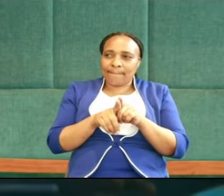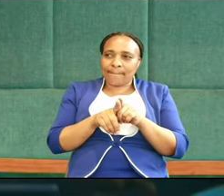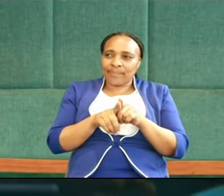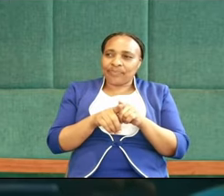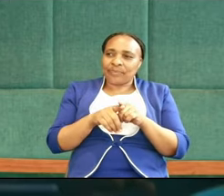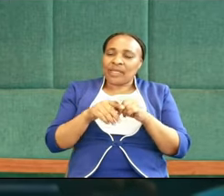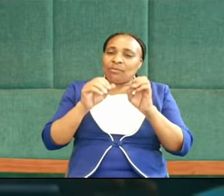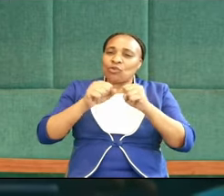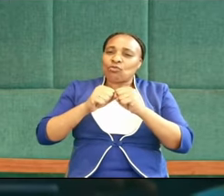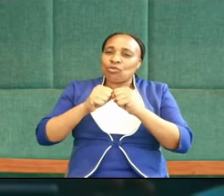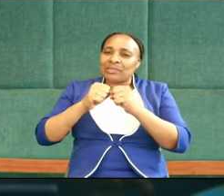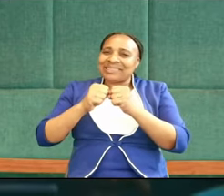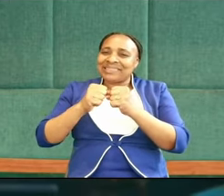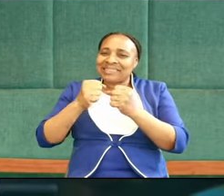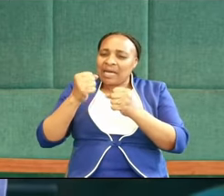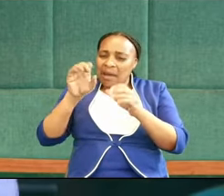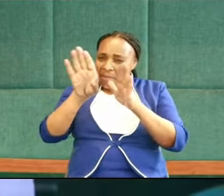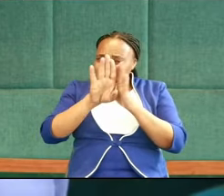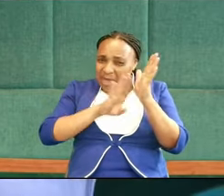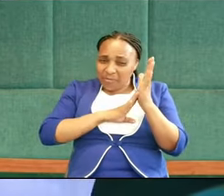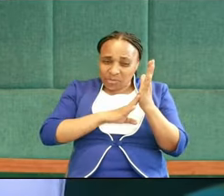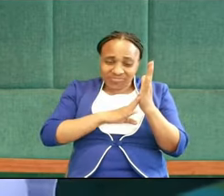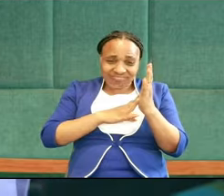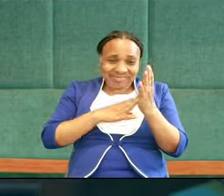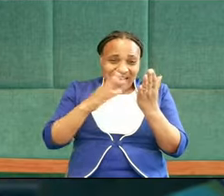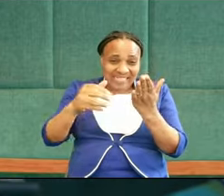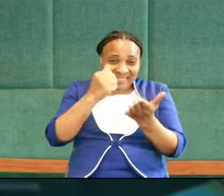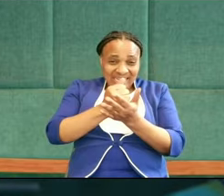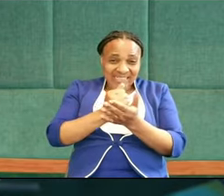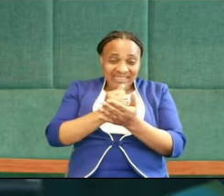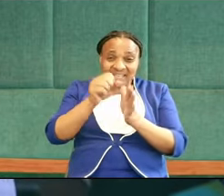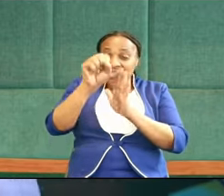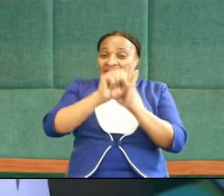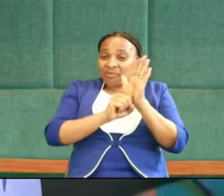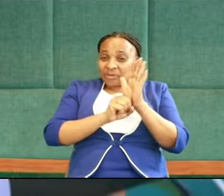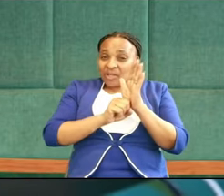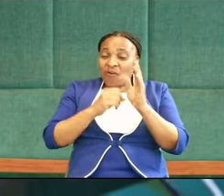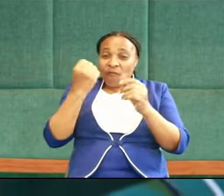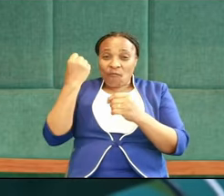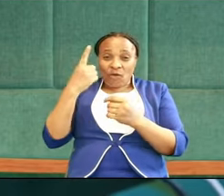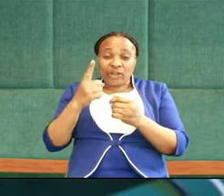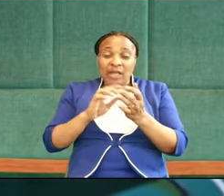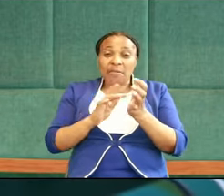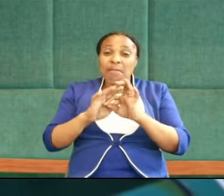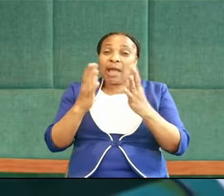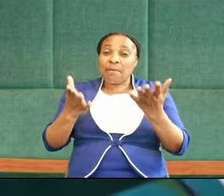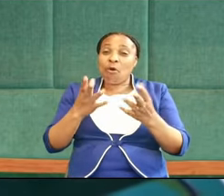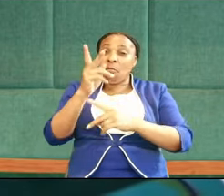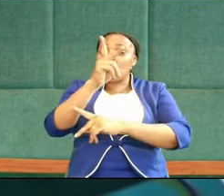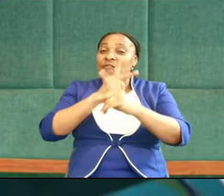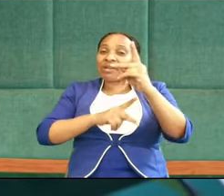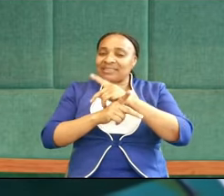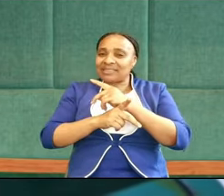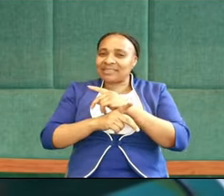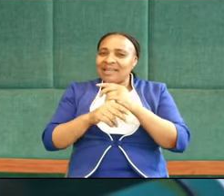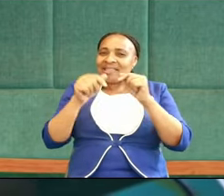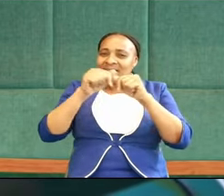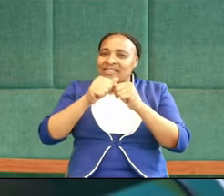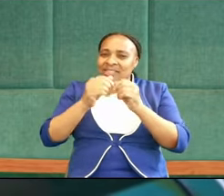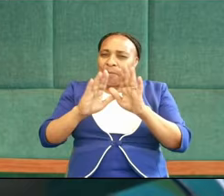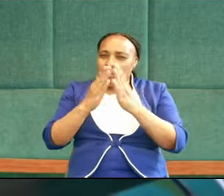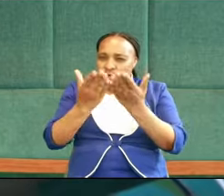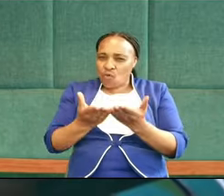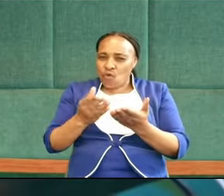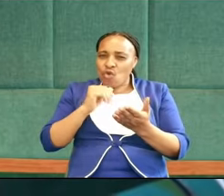aside the Bible picking subject and the spirit of prophecy, there was a book that also shares some insight, Not for